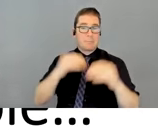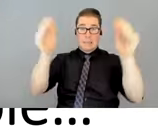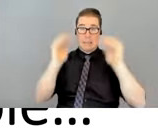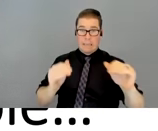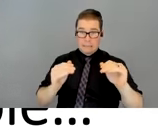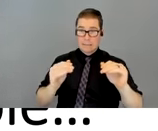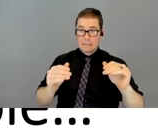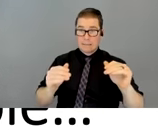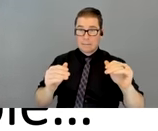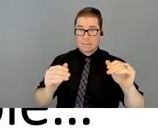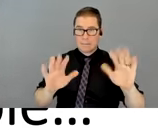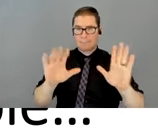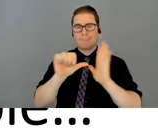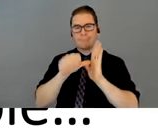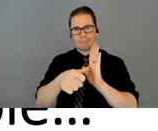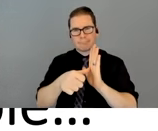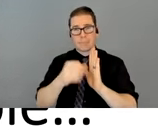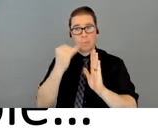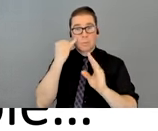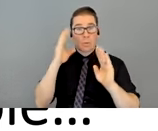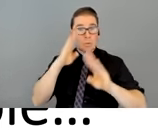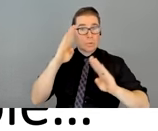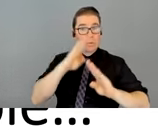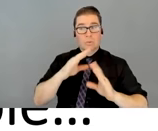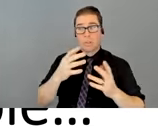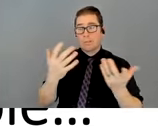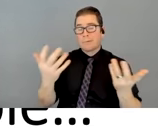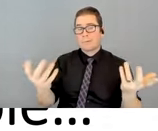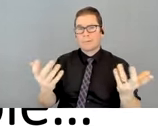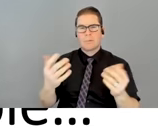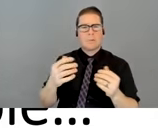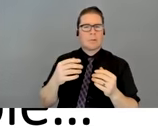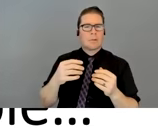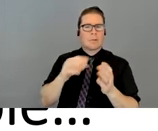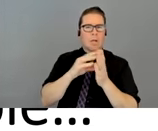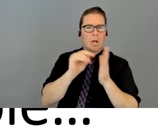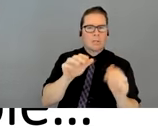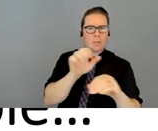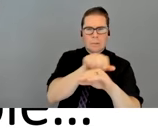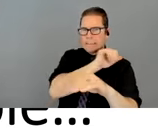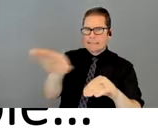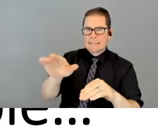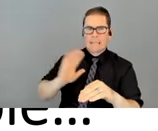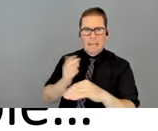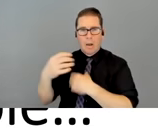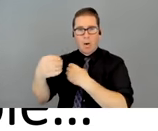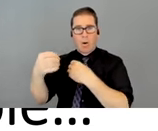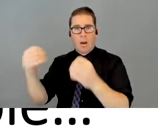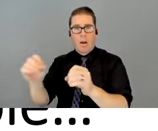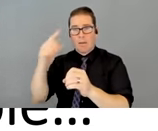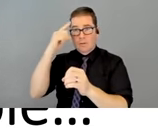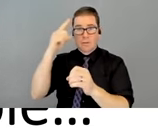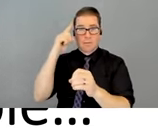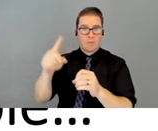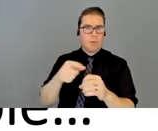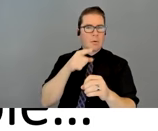So again, when there's trouble, the common reasons that students are referred to our office are for dishonesty infractions, for disruptive behavior,